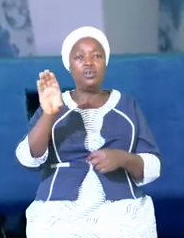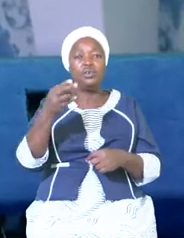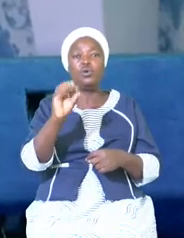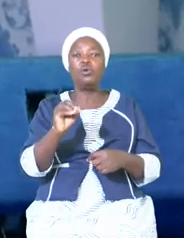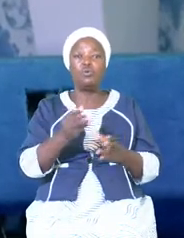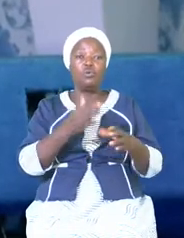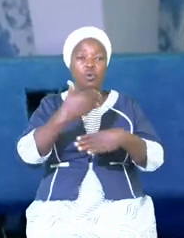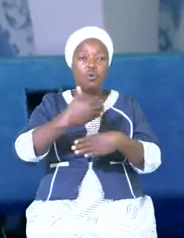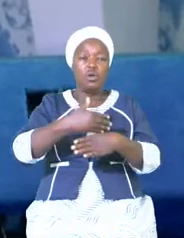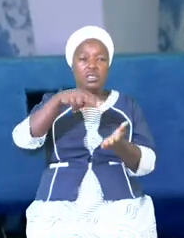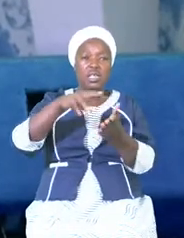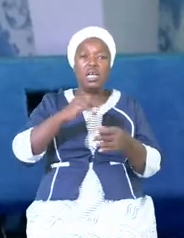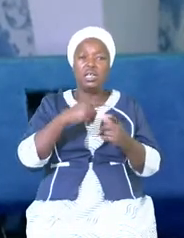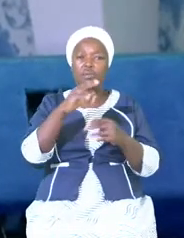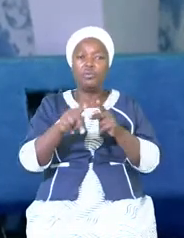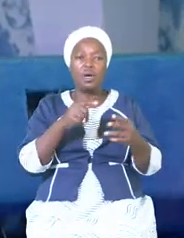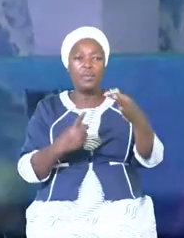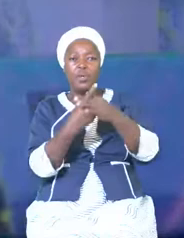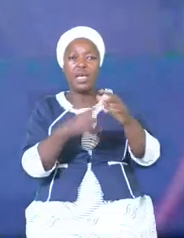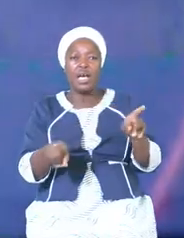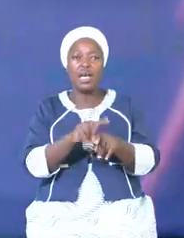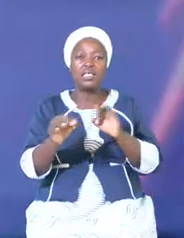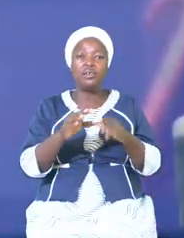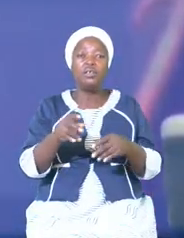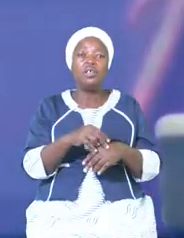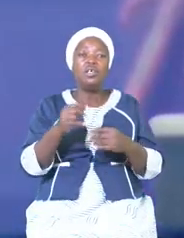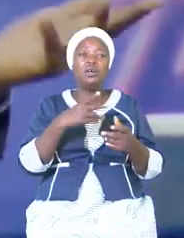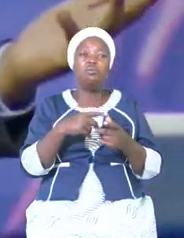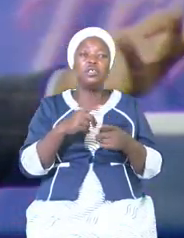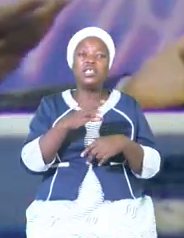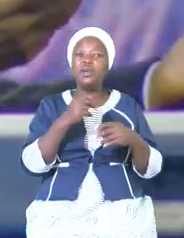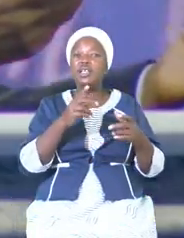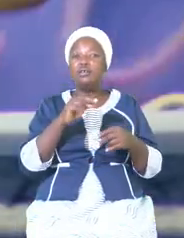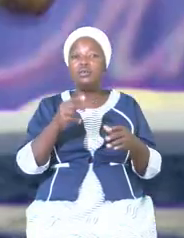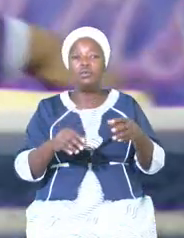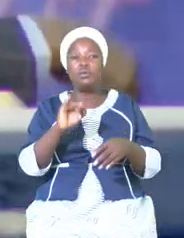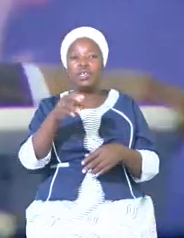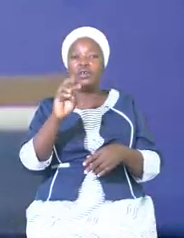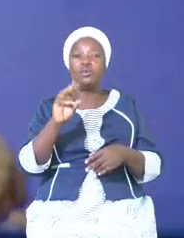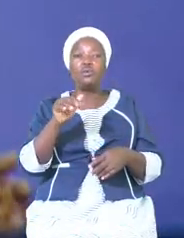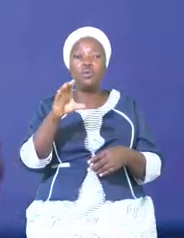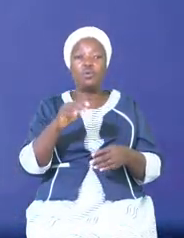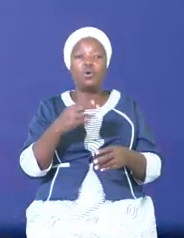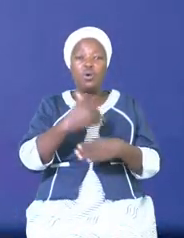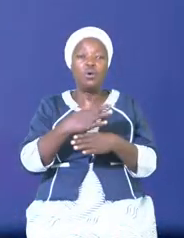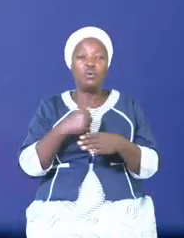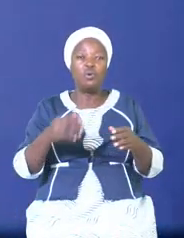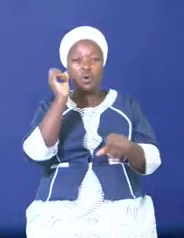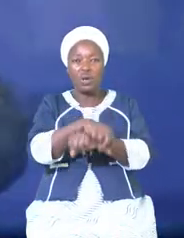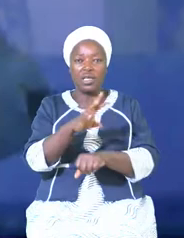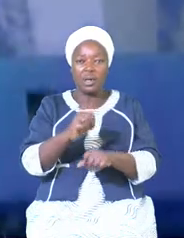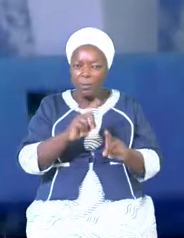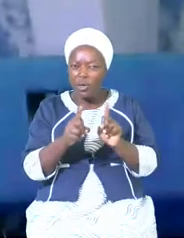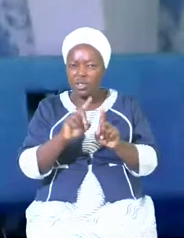people appeared as if Jericho walls will conquer them. But they went around one